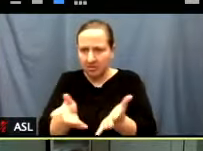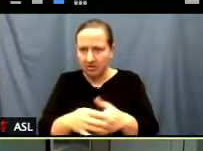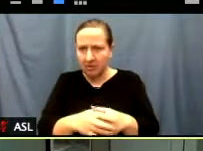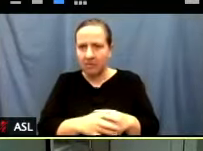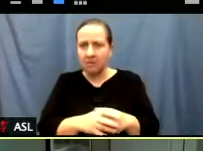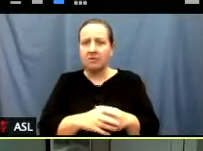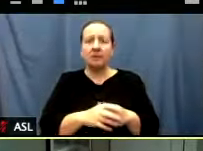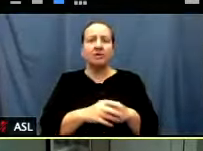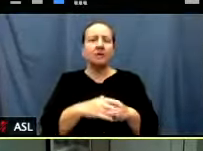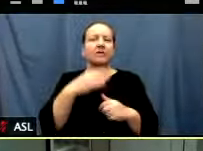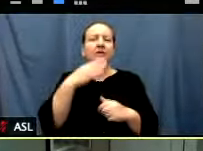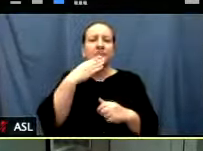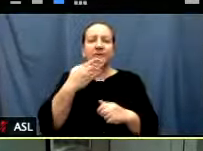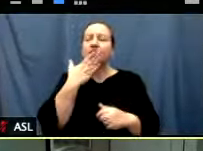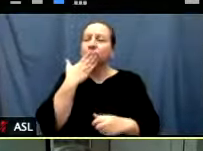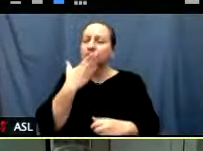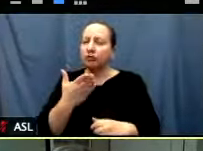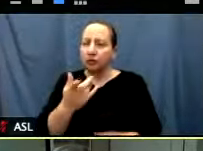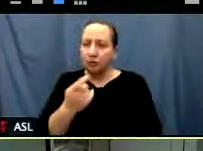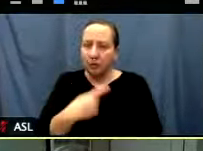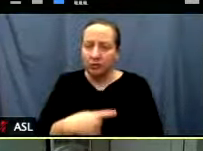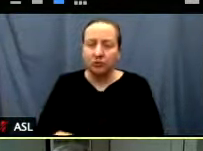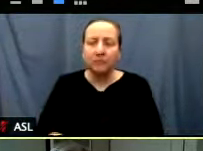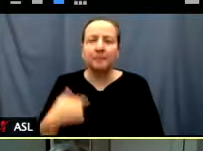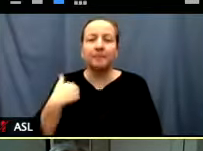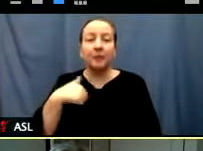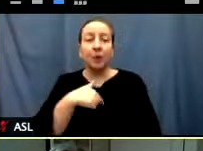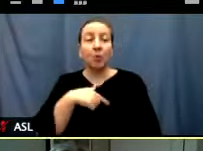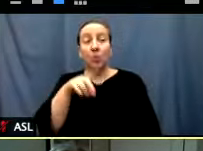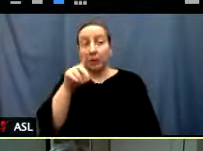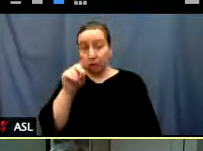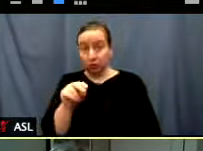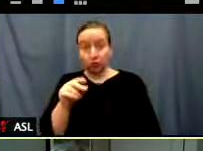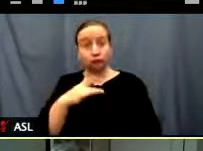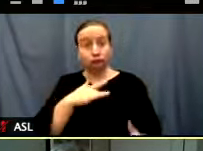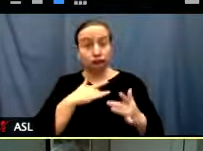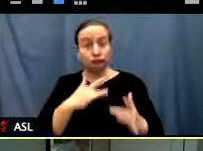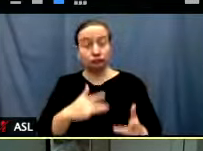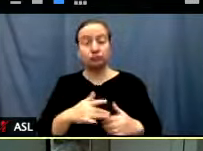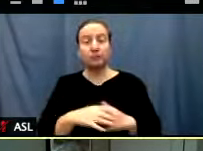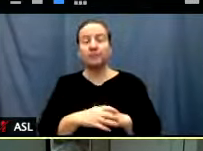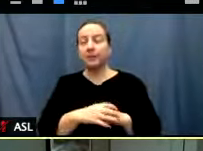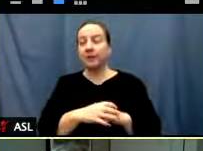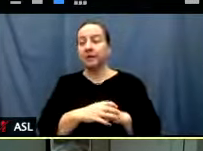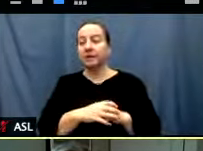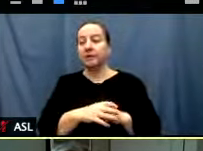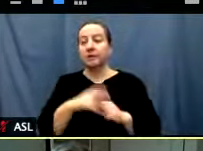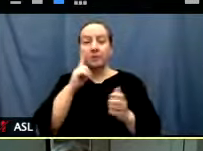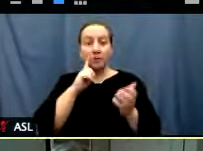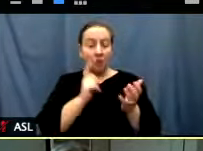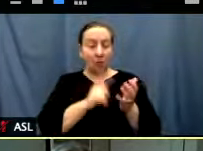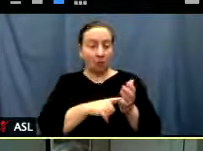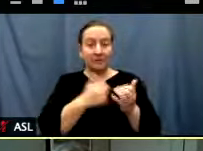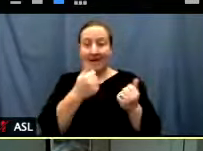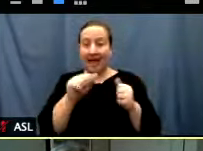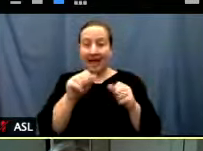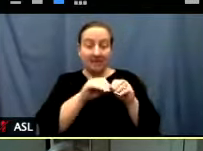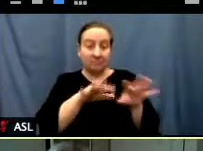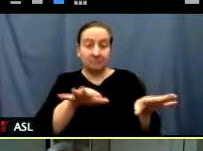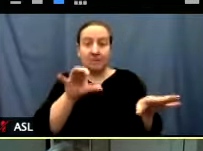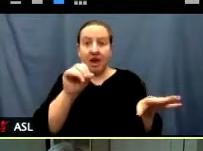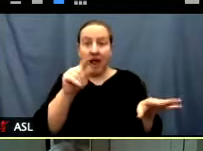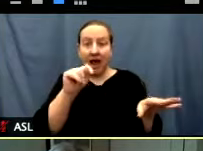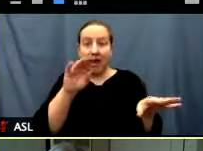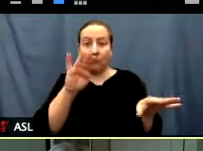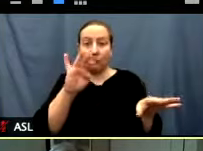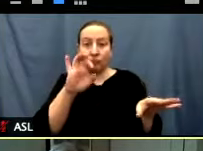Thank you. That's a good question. So we do in general see that outbreaks in all settings really